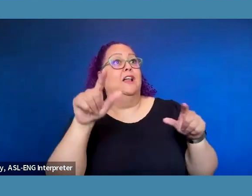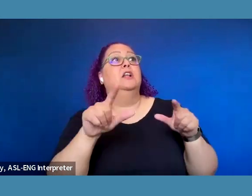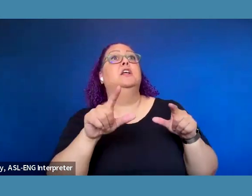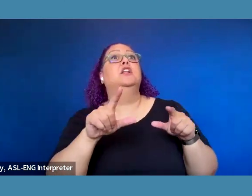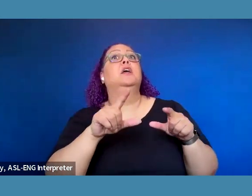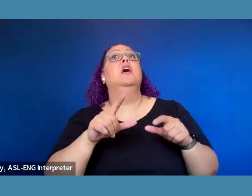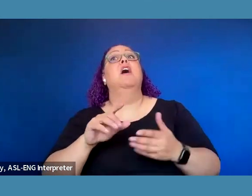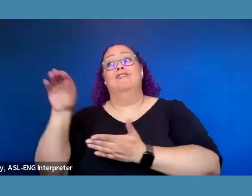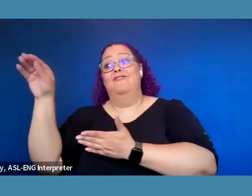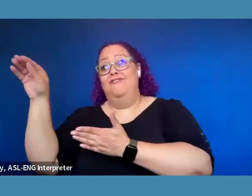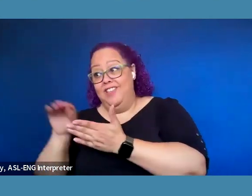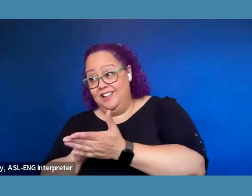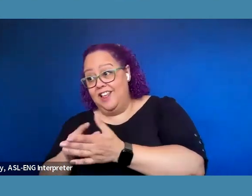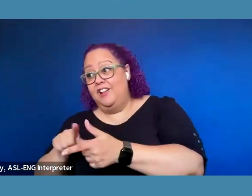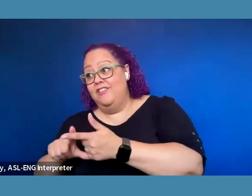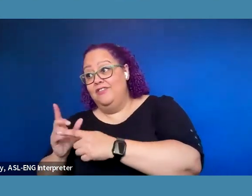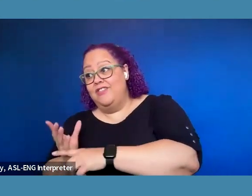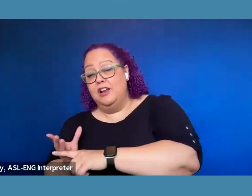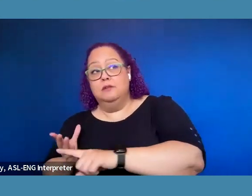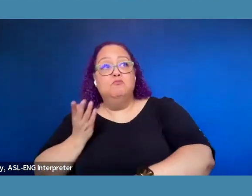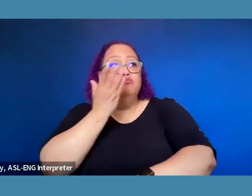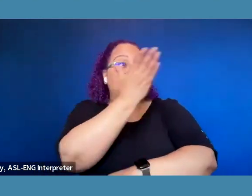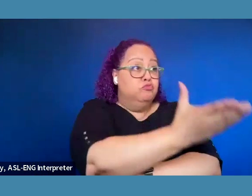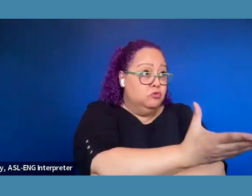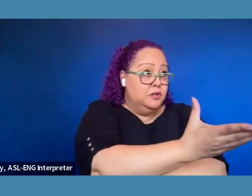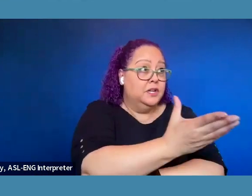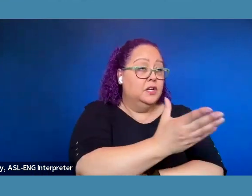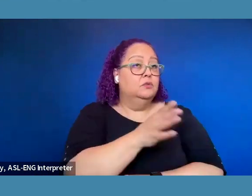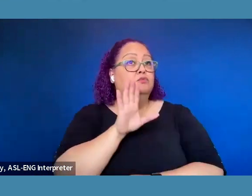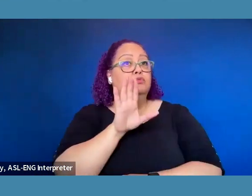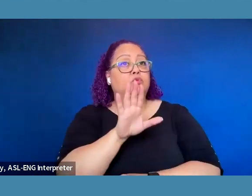their precinct? Yes.